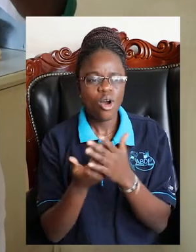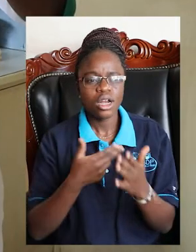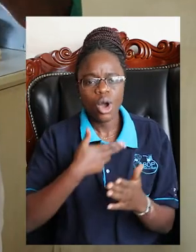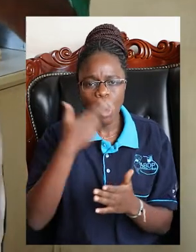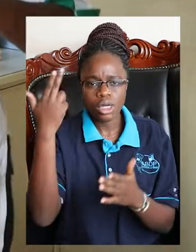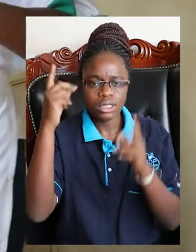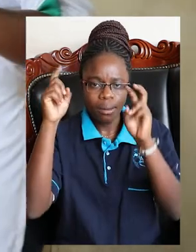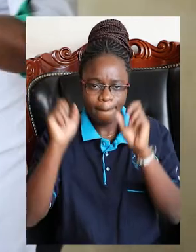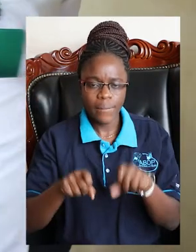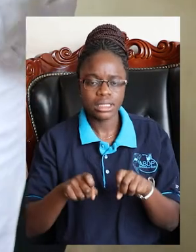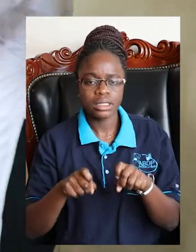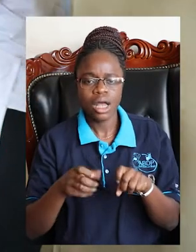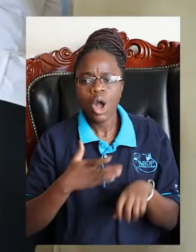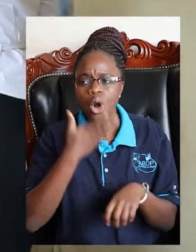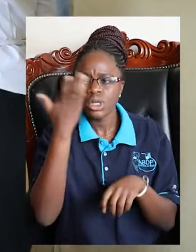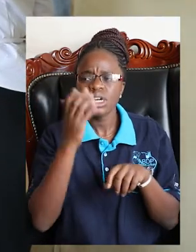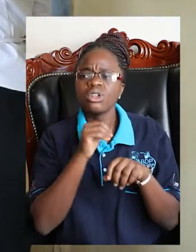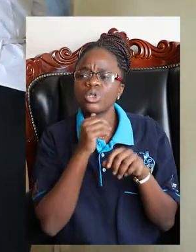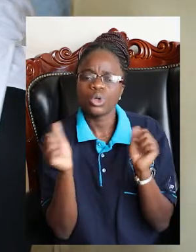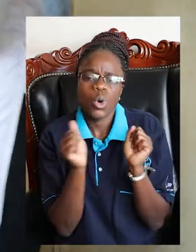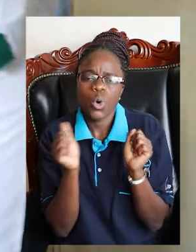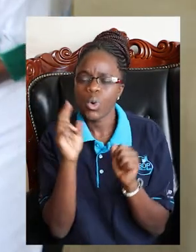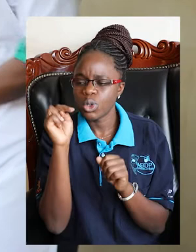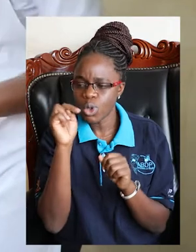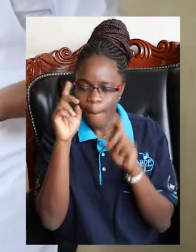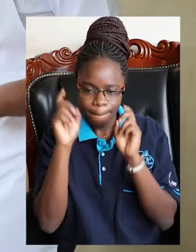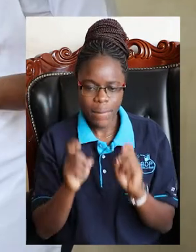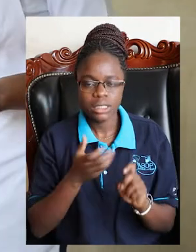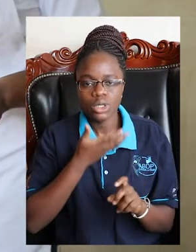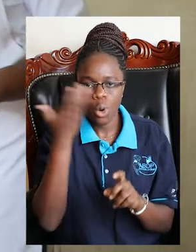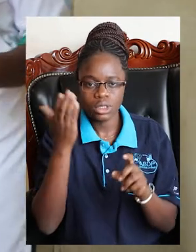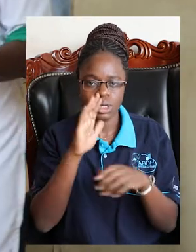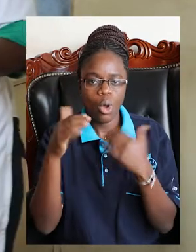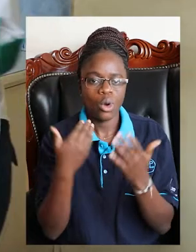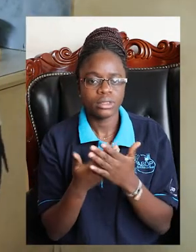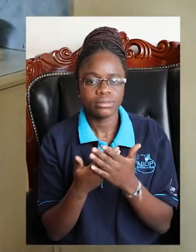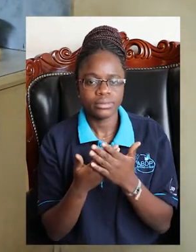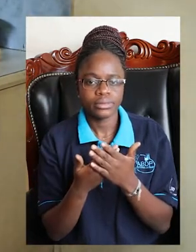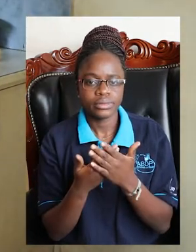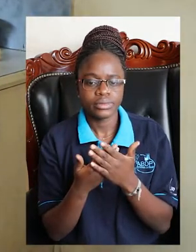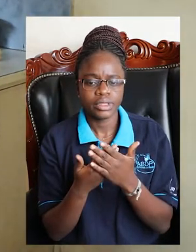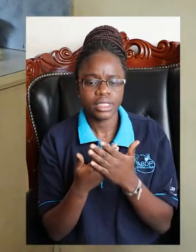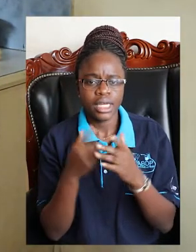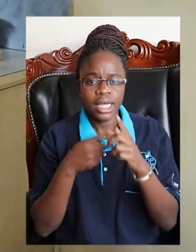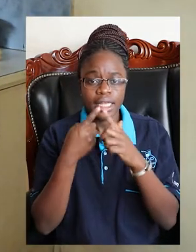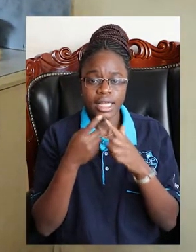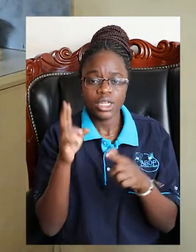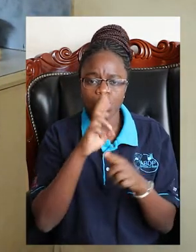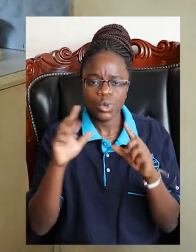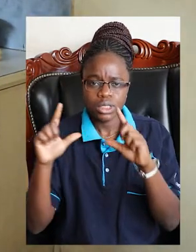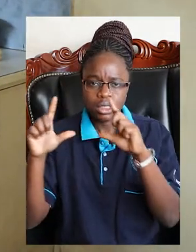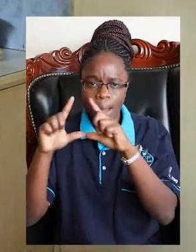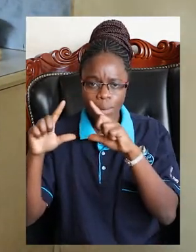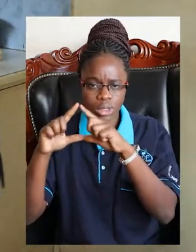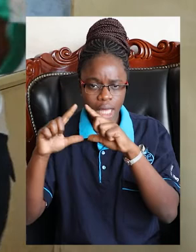is steamed, and then you fry the cowpeas using all the ingredients that you want. Mostly for our sambusas, we